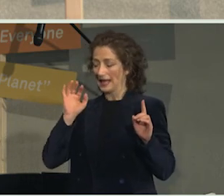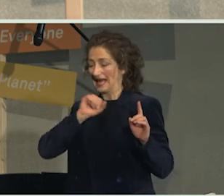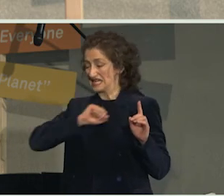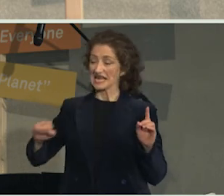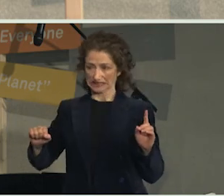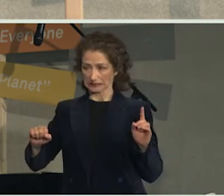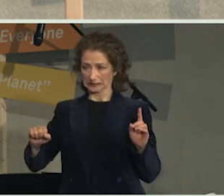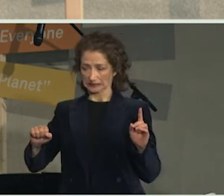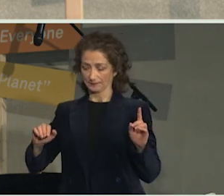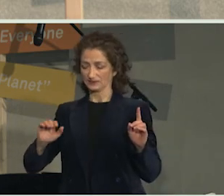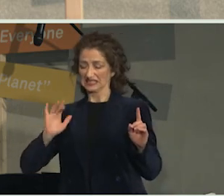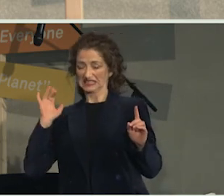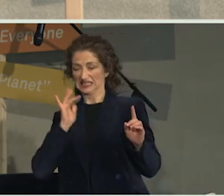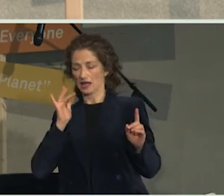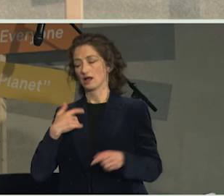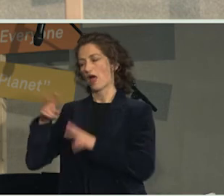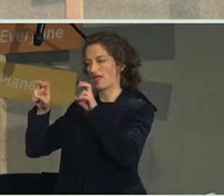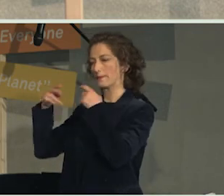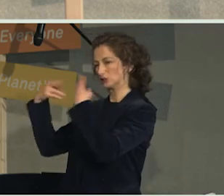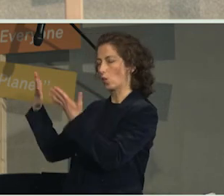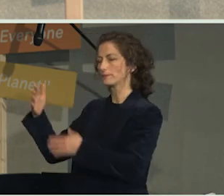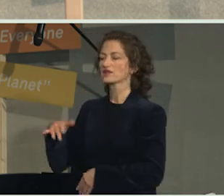and I want to call them the